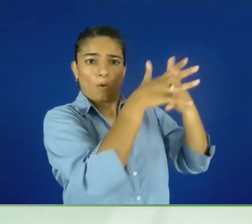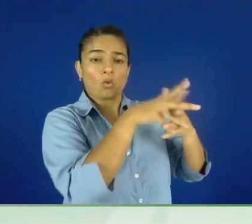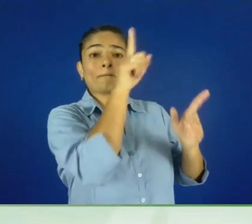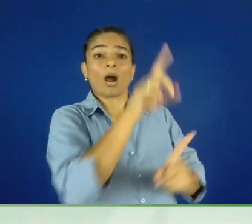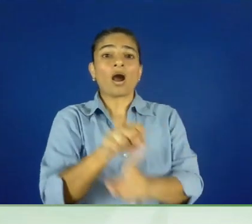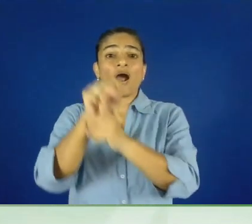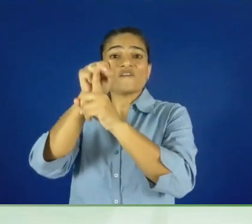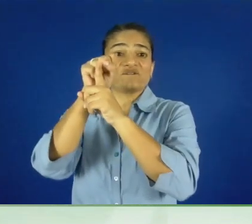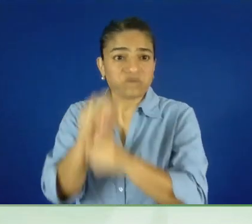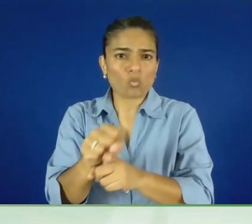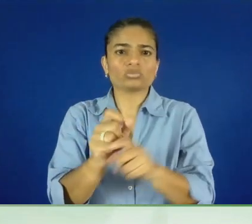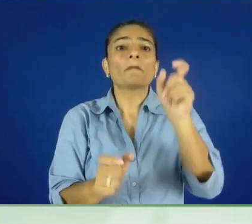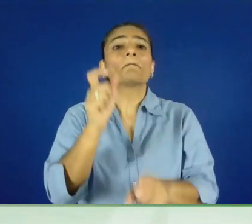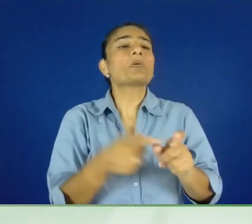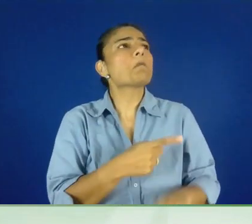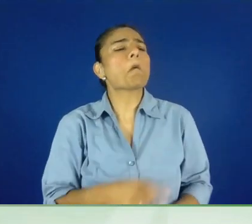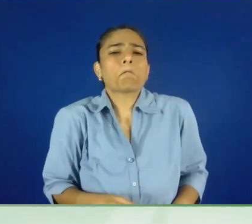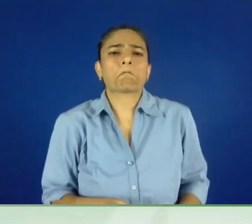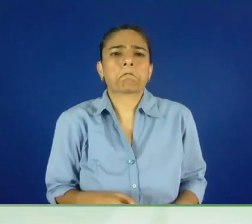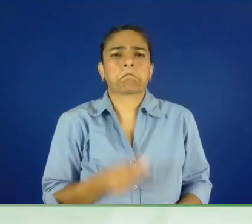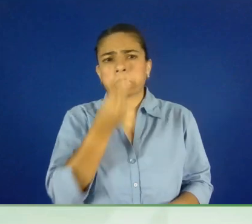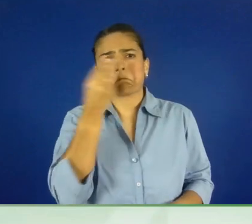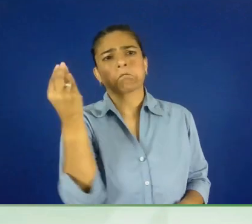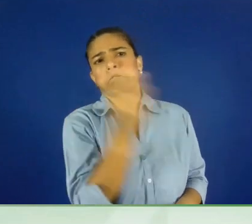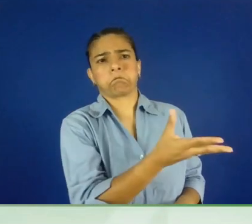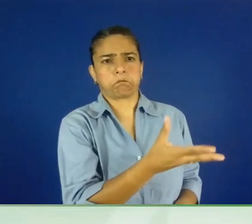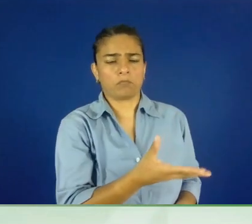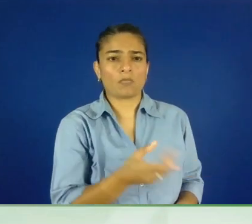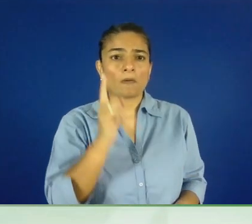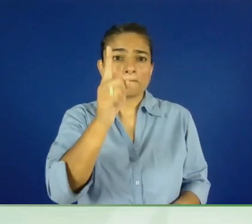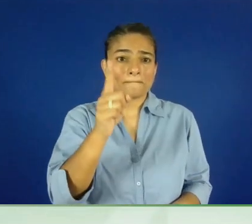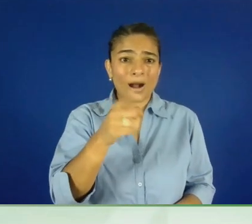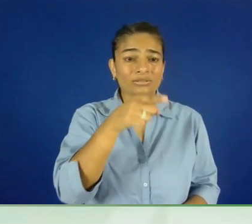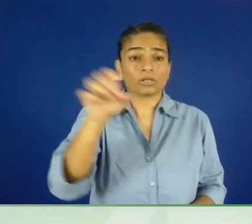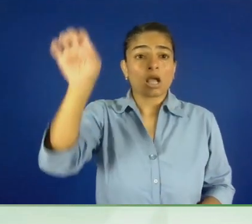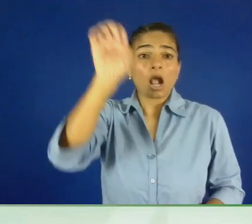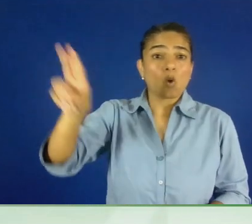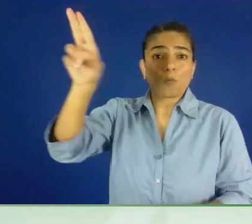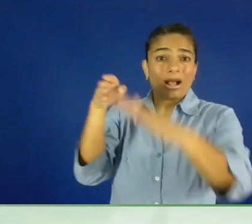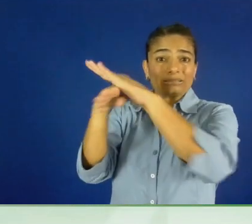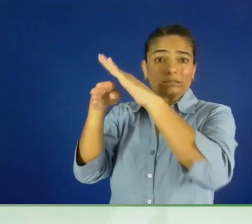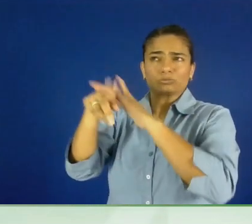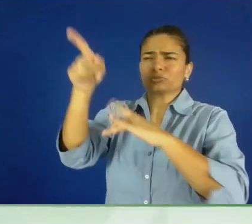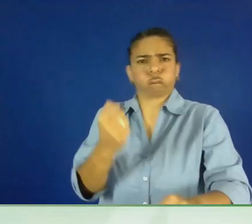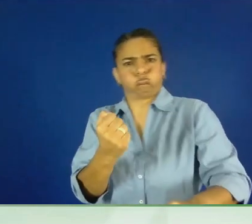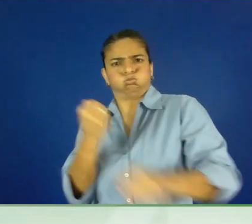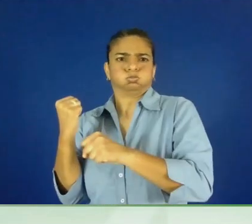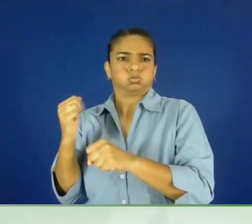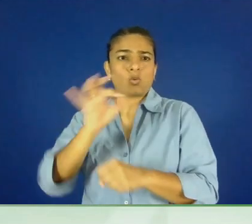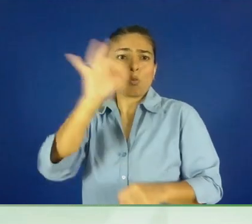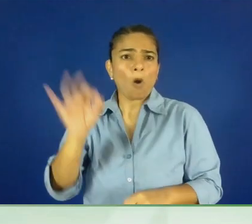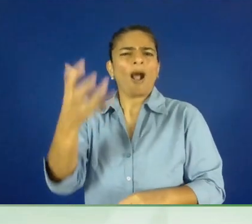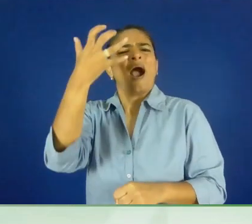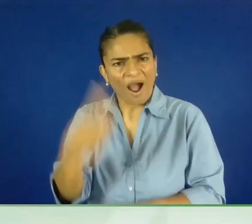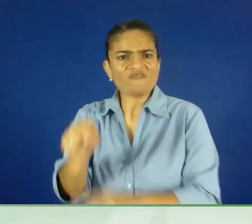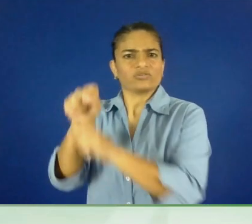time. That makes people pay attention. So then the legislators have to catch up. And maybe this is something that